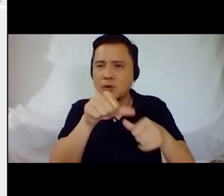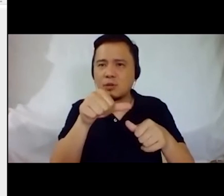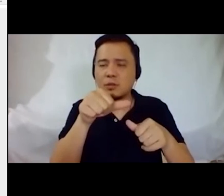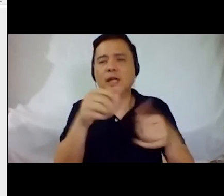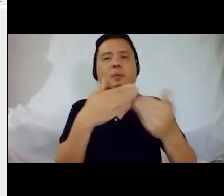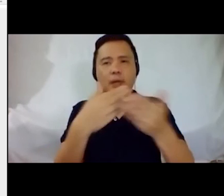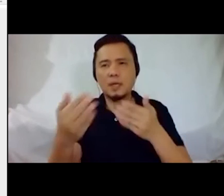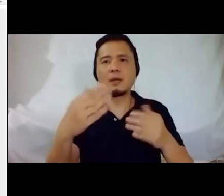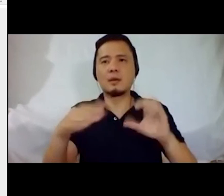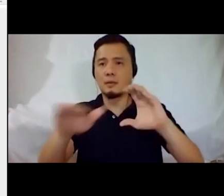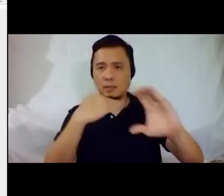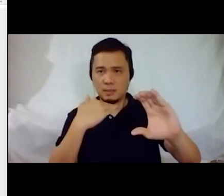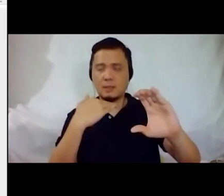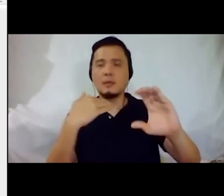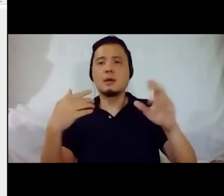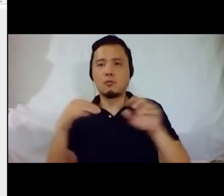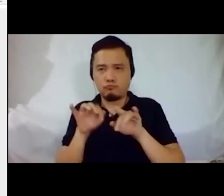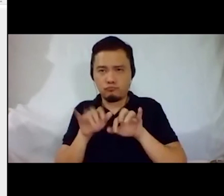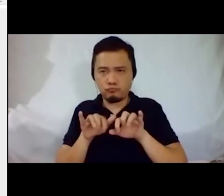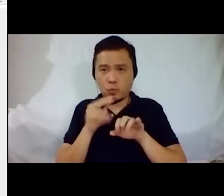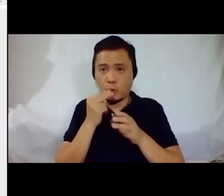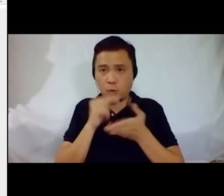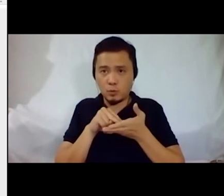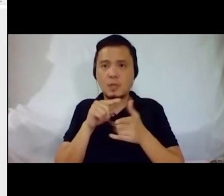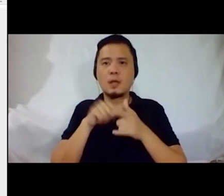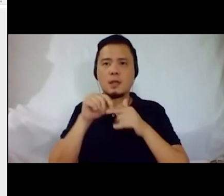to see if you agree with my explanation.